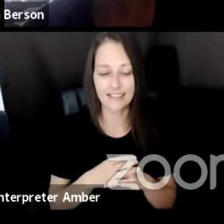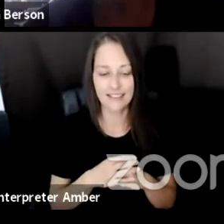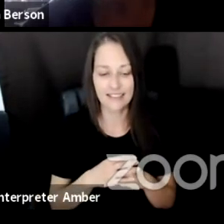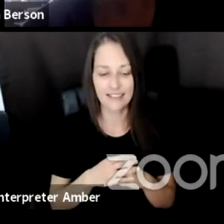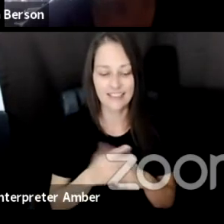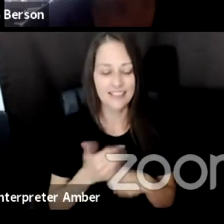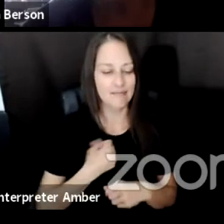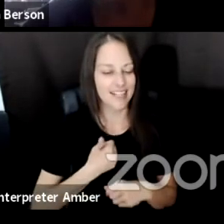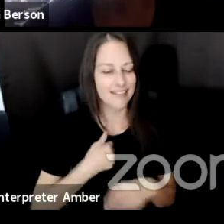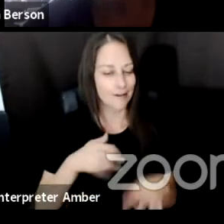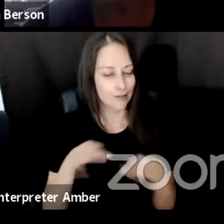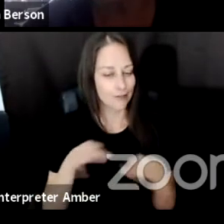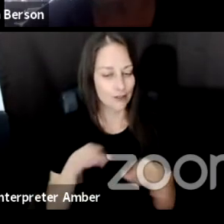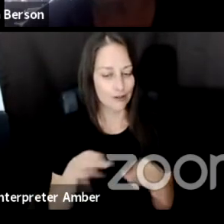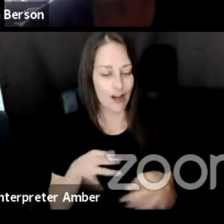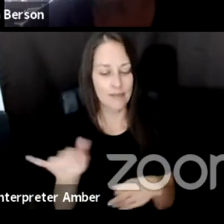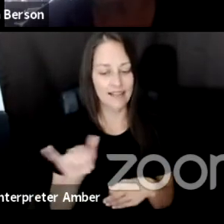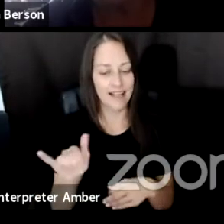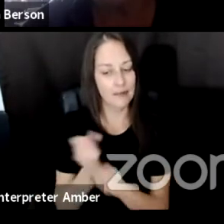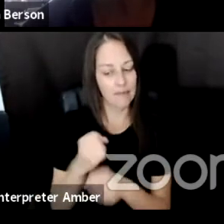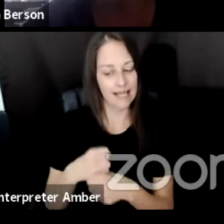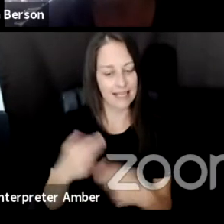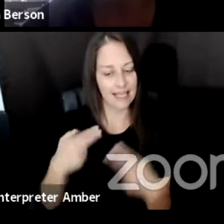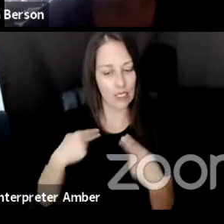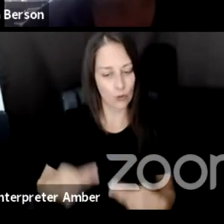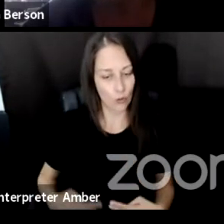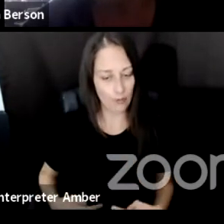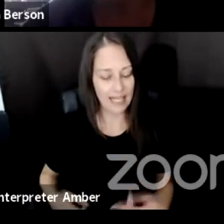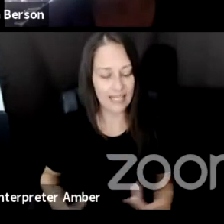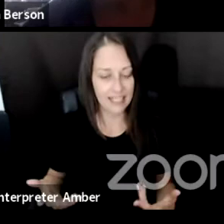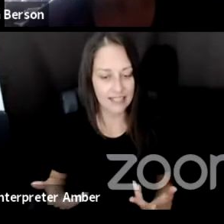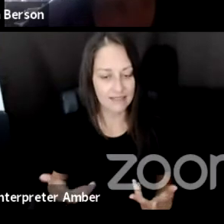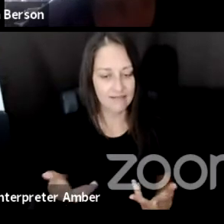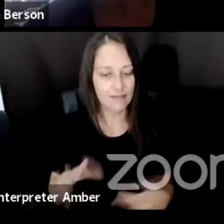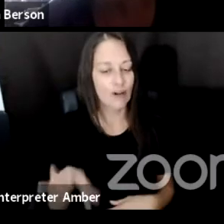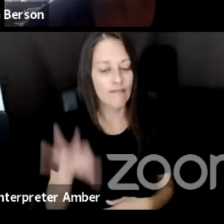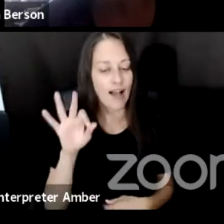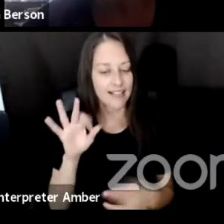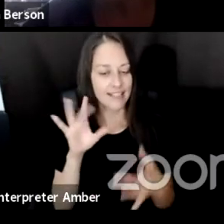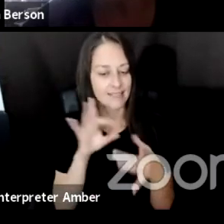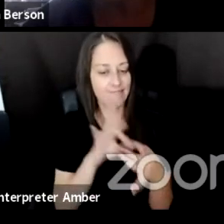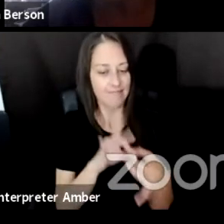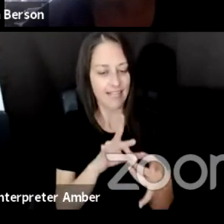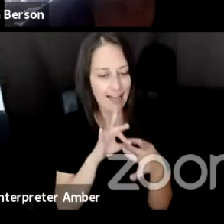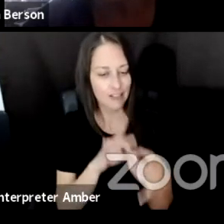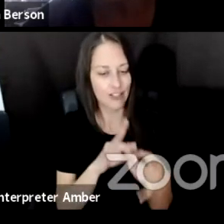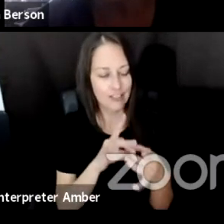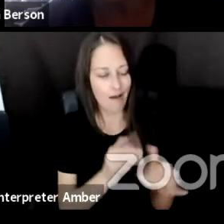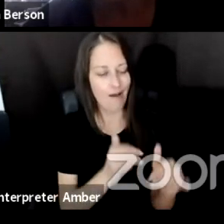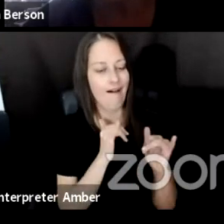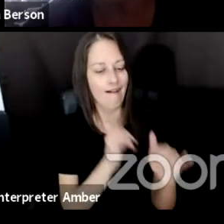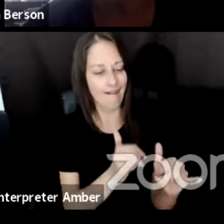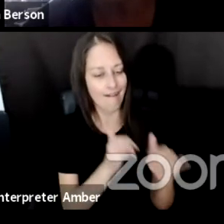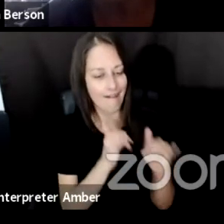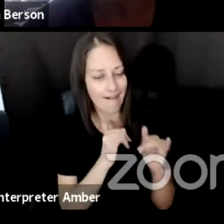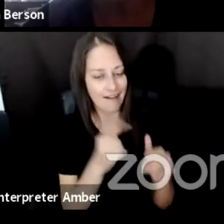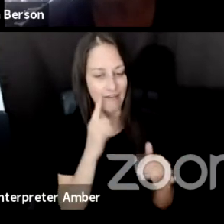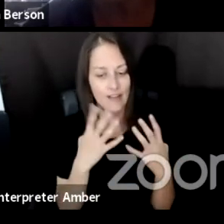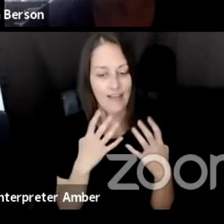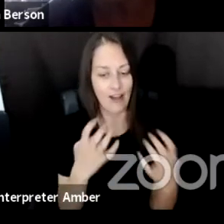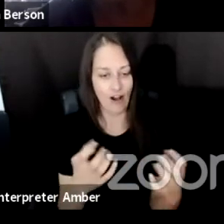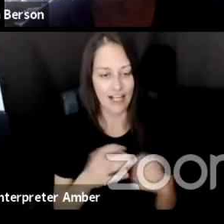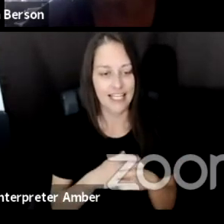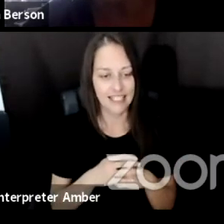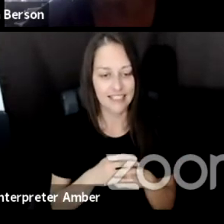or figuring out where the connection points are for an audience or potential audience, you know, making sure that there's a way to sort of draw